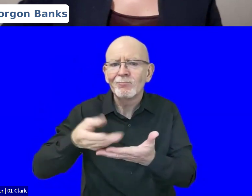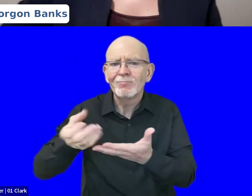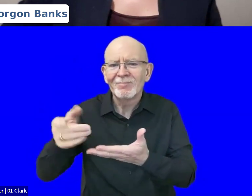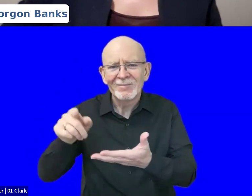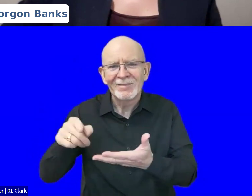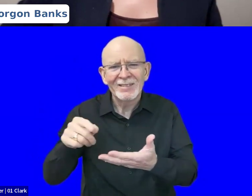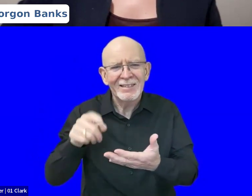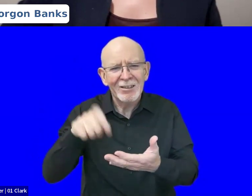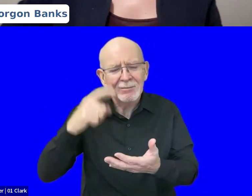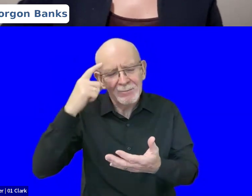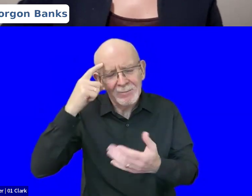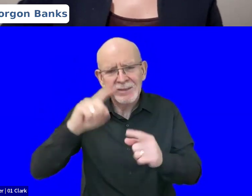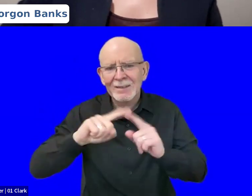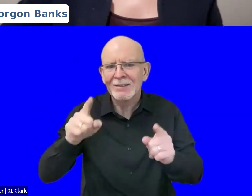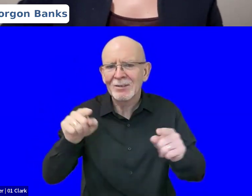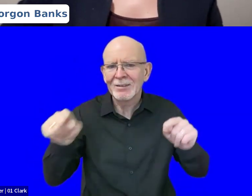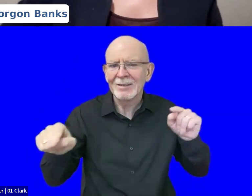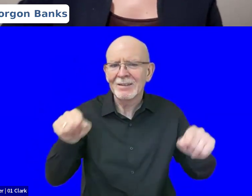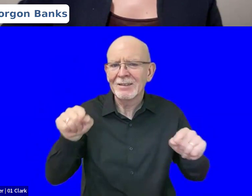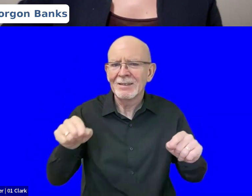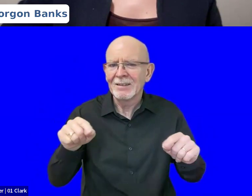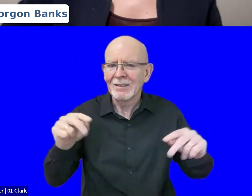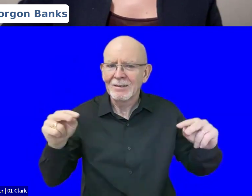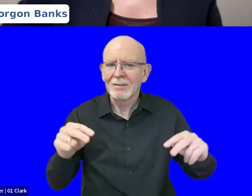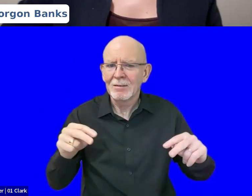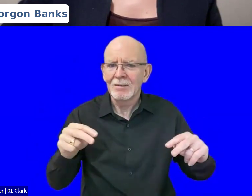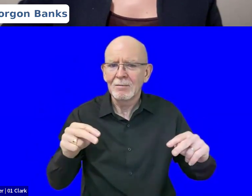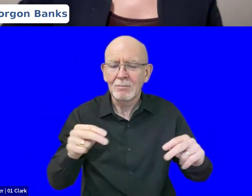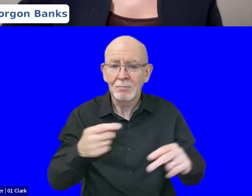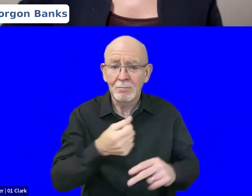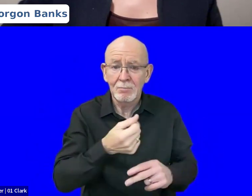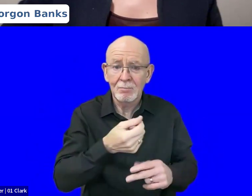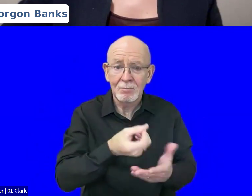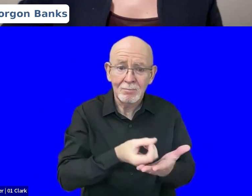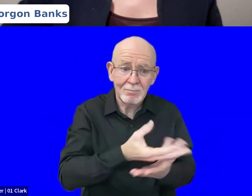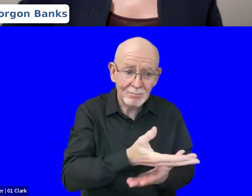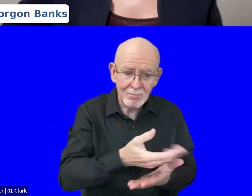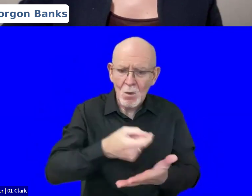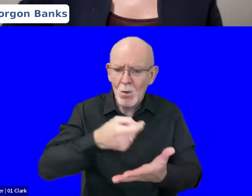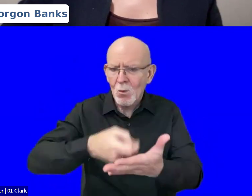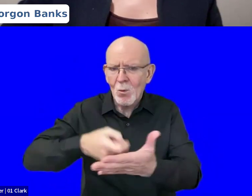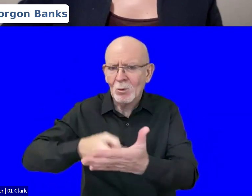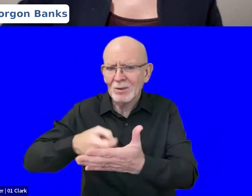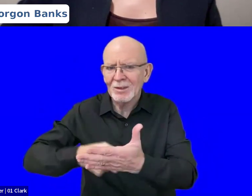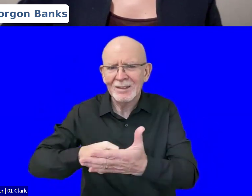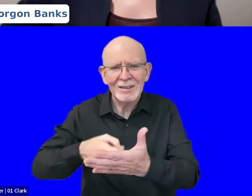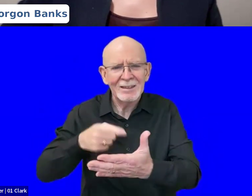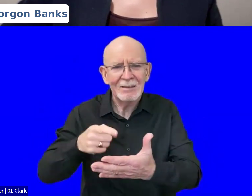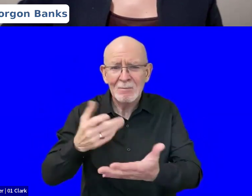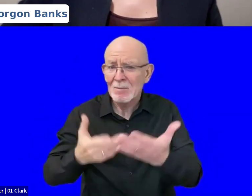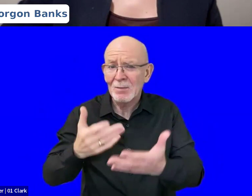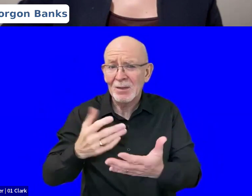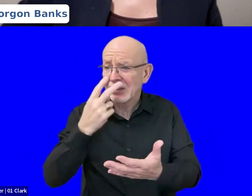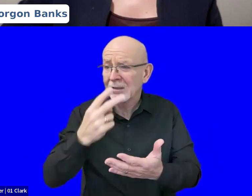expenditures going on in some poorer countries, but that doesn't mean that the required costs of disability